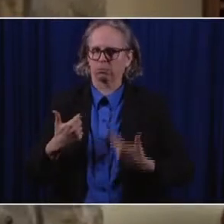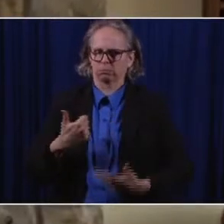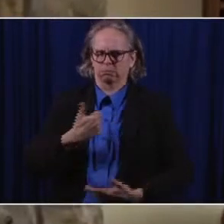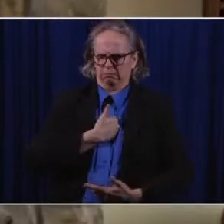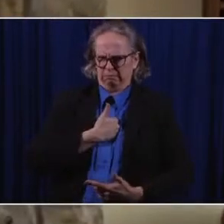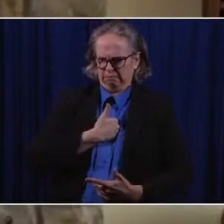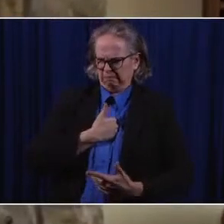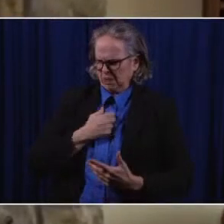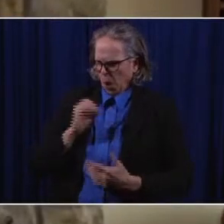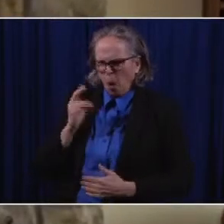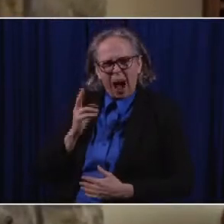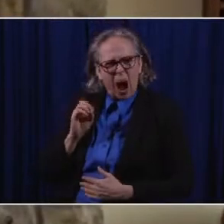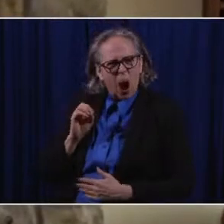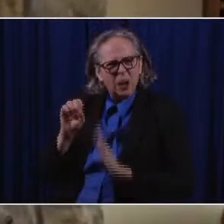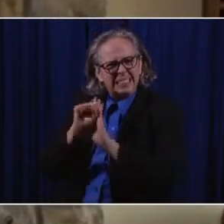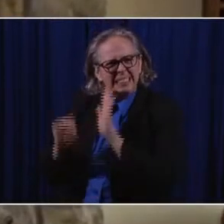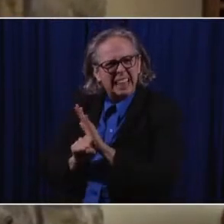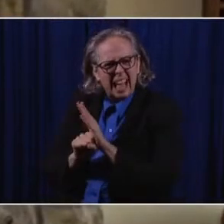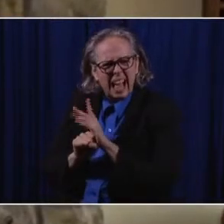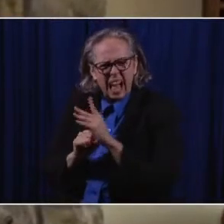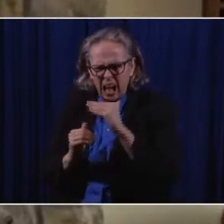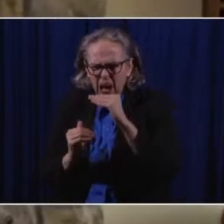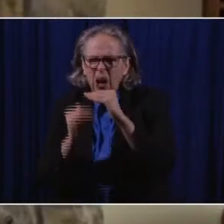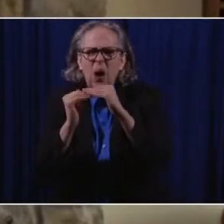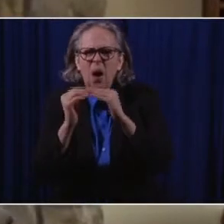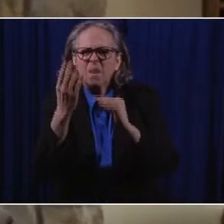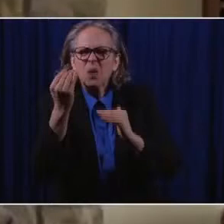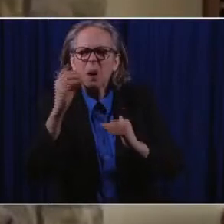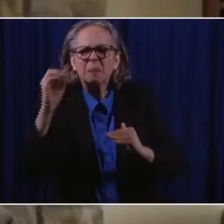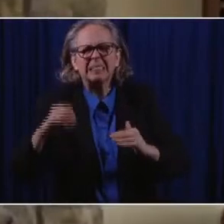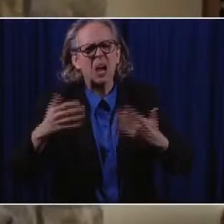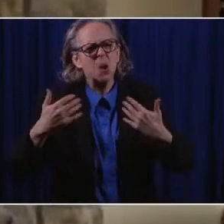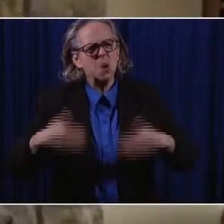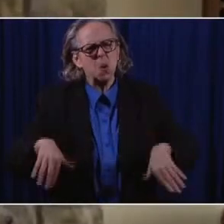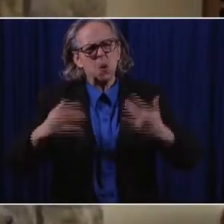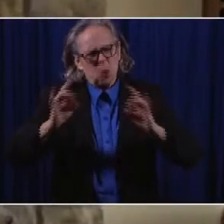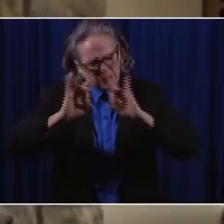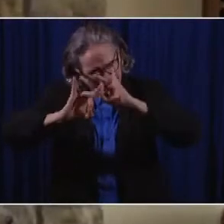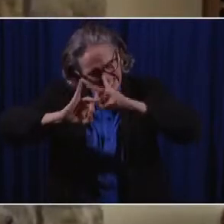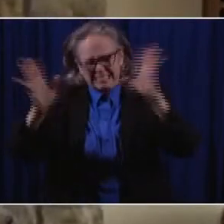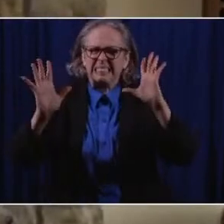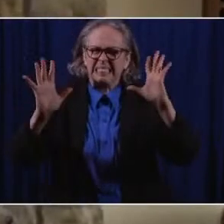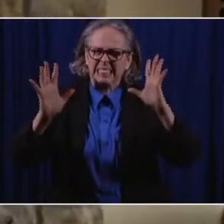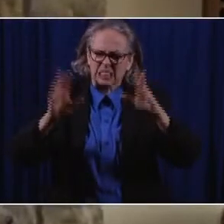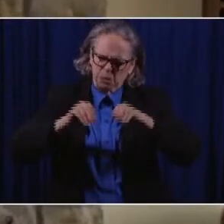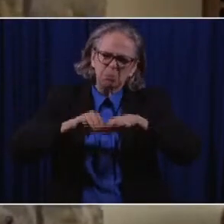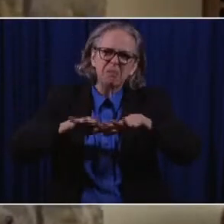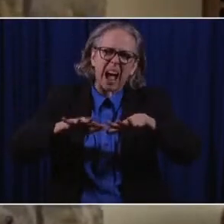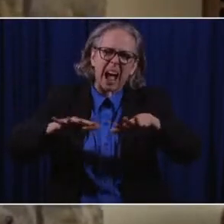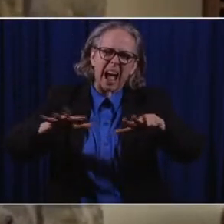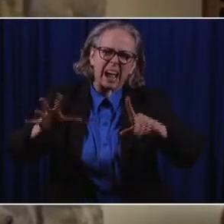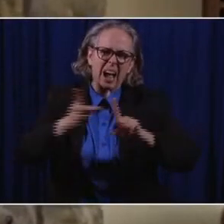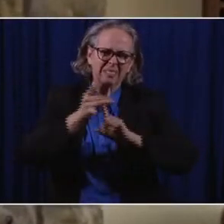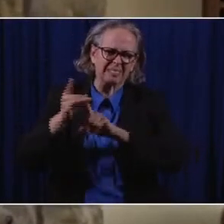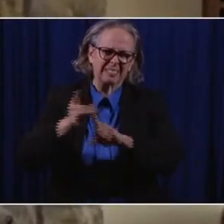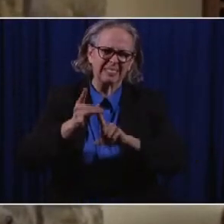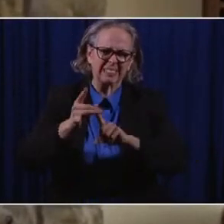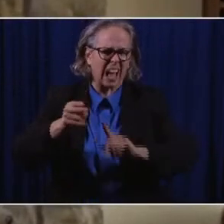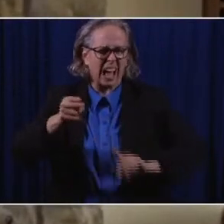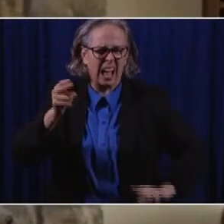state. So I think that just sort of puts it into perspective where we are at this point. Let me turn to the Lieutenant Governor. John?